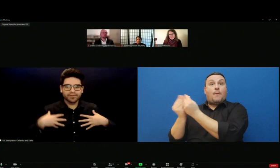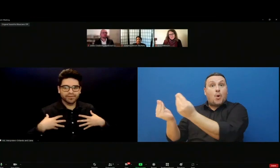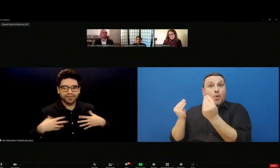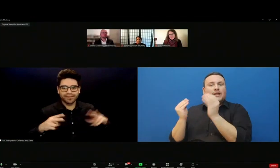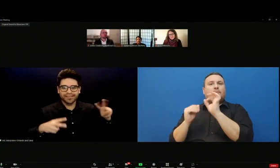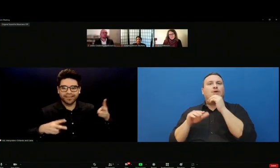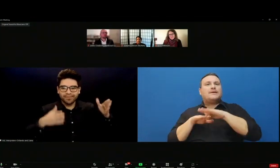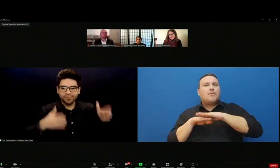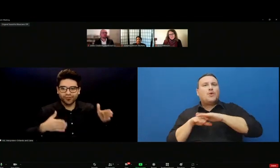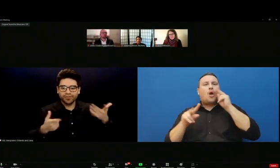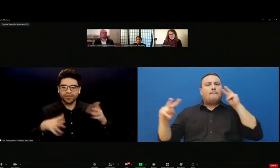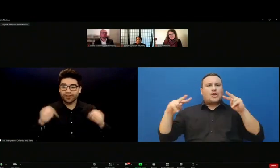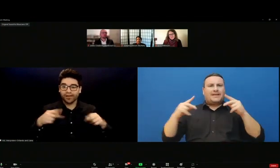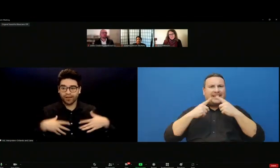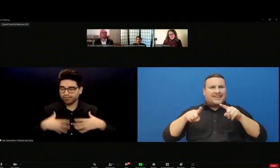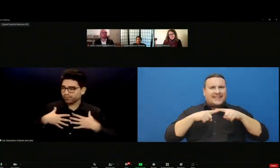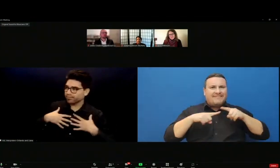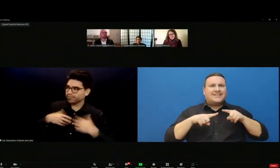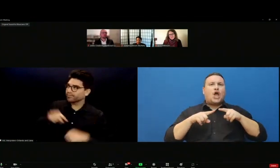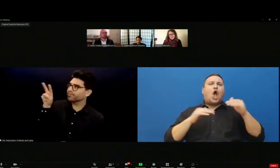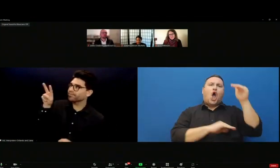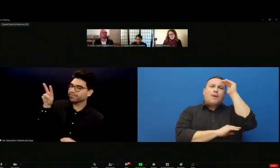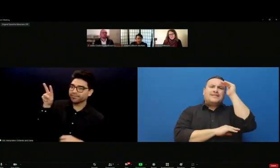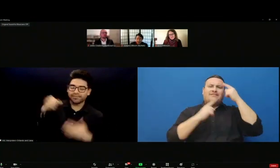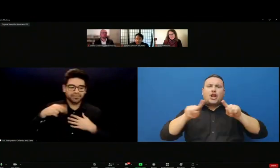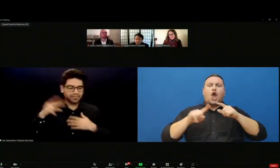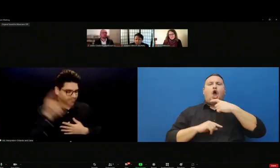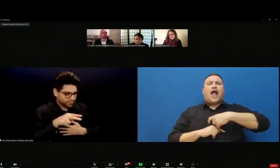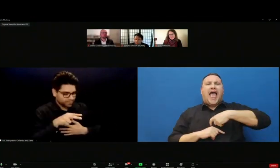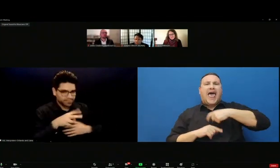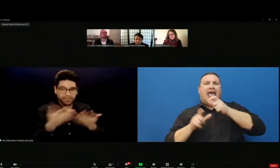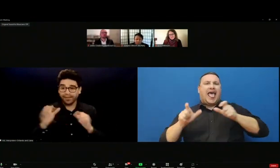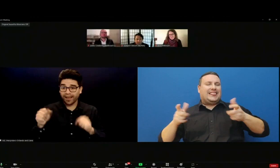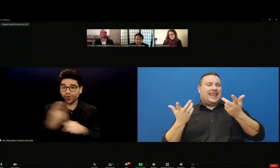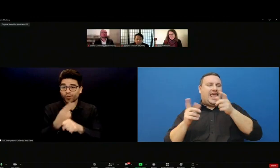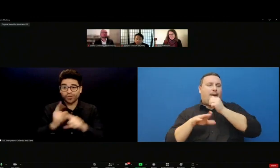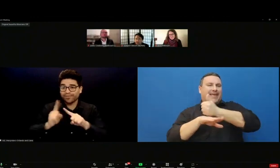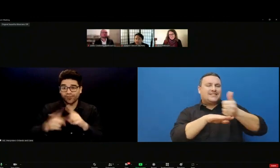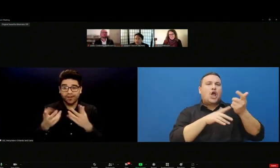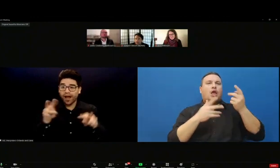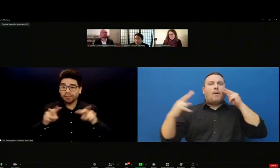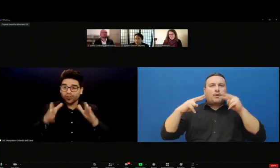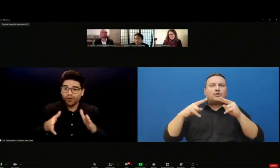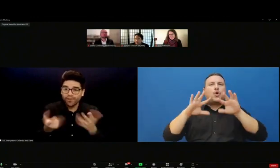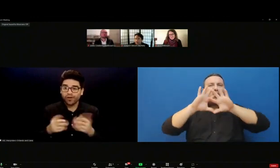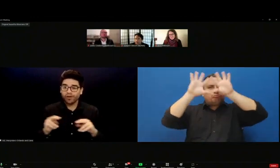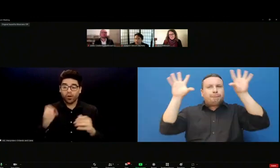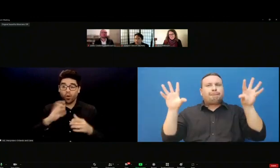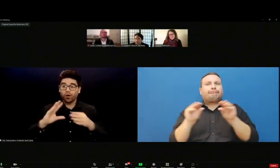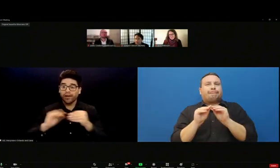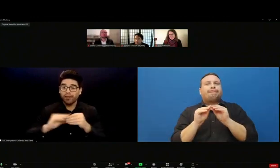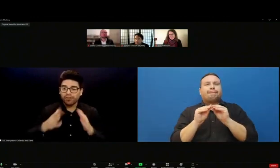different perspectives, observer perspective, character perspective, combined together. So it boils down to really knowing